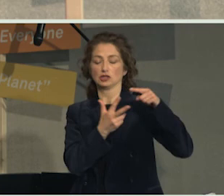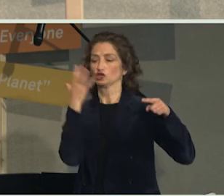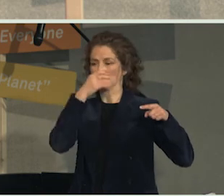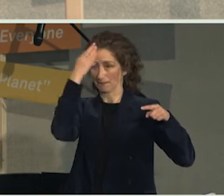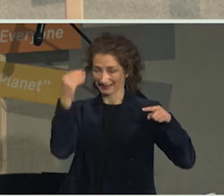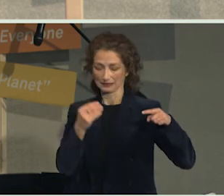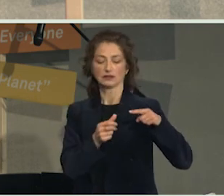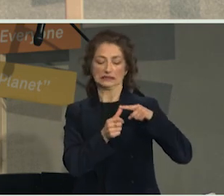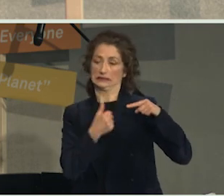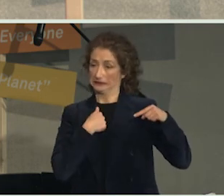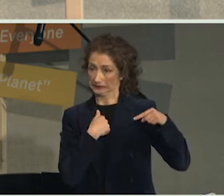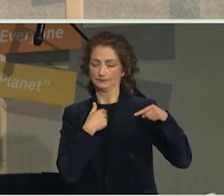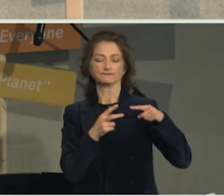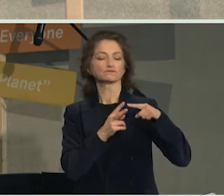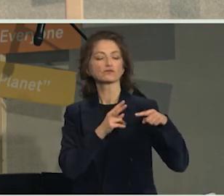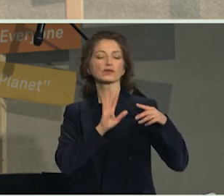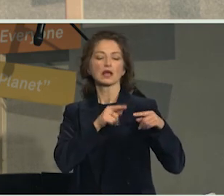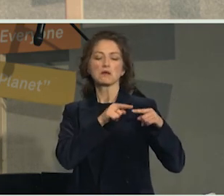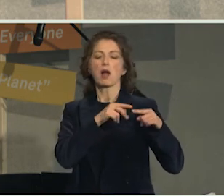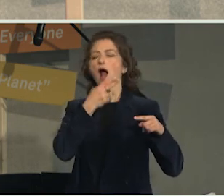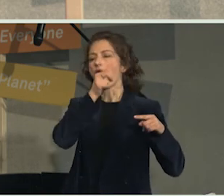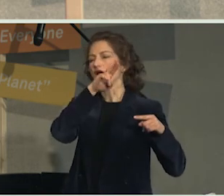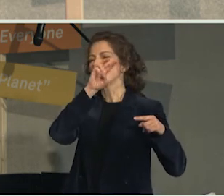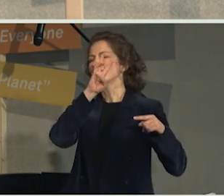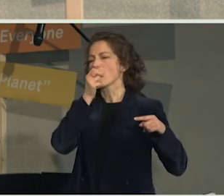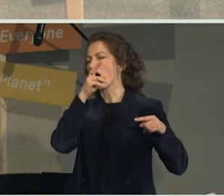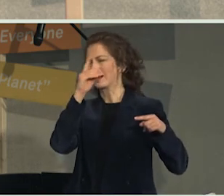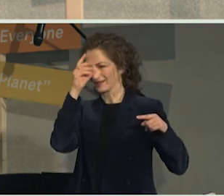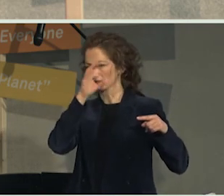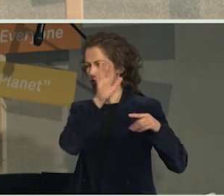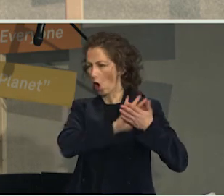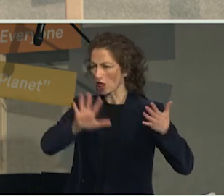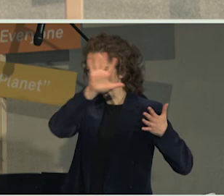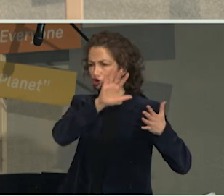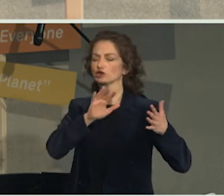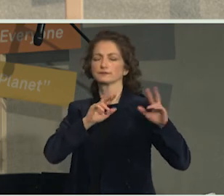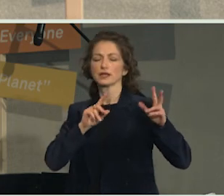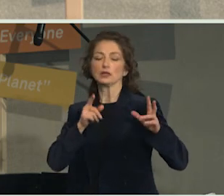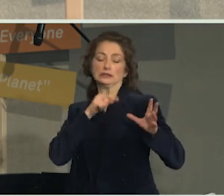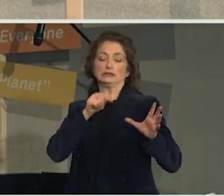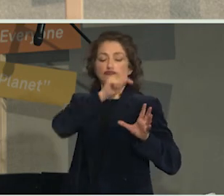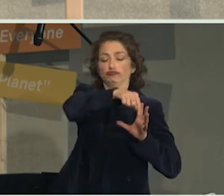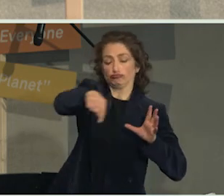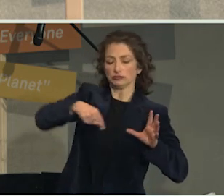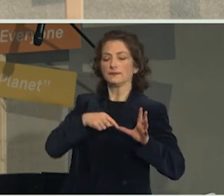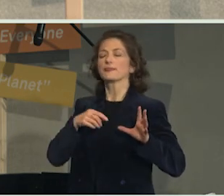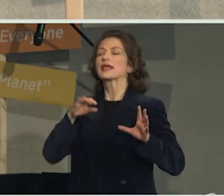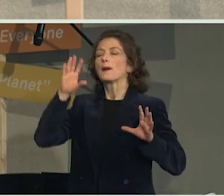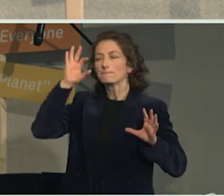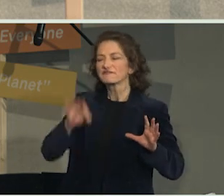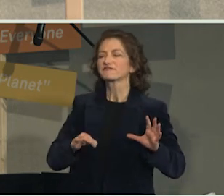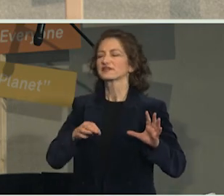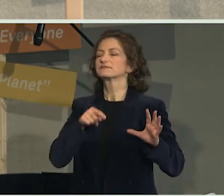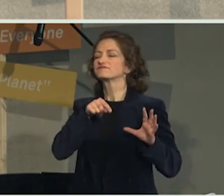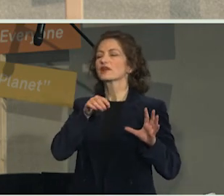Harvard College and a proud member of a prestigious, formerly all-white male drinking society known as